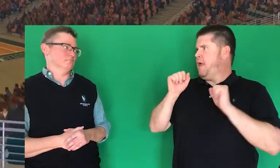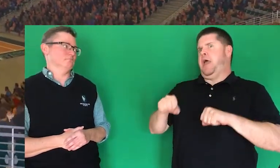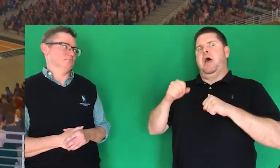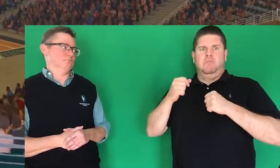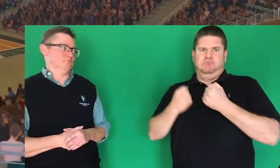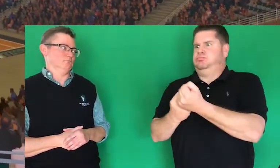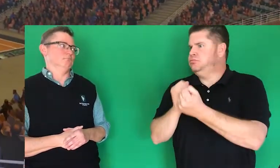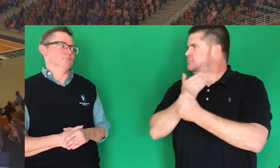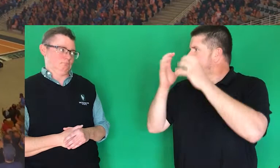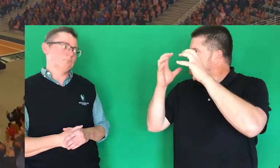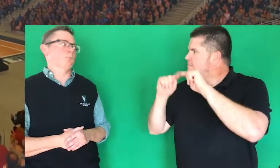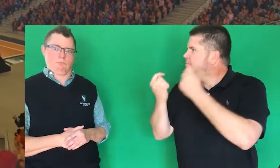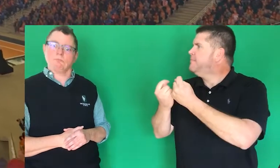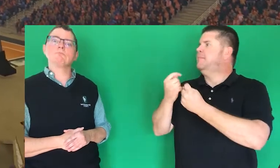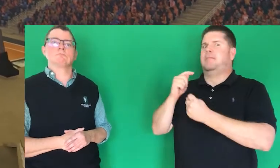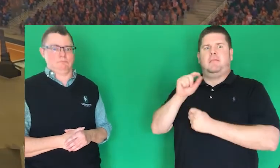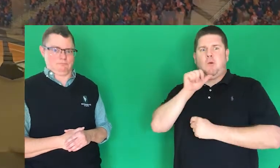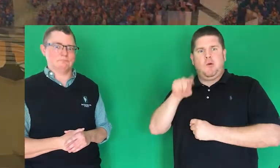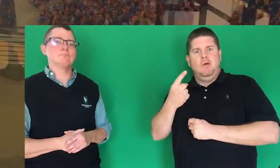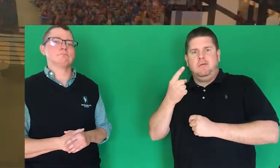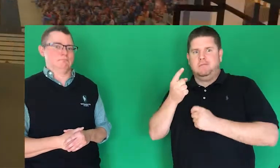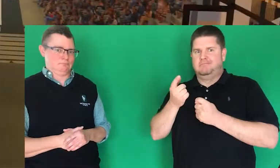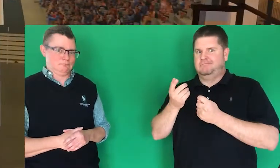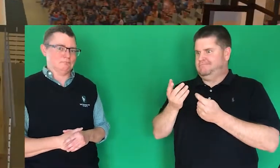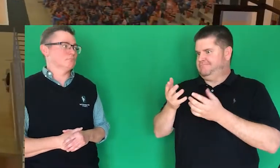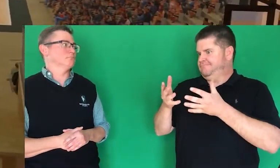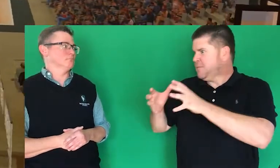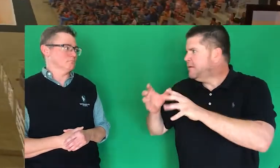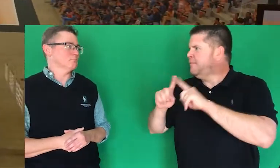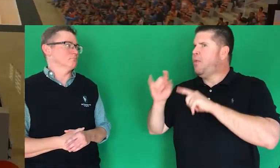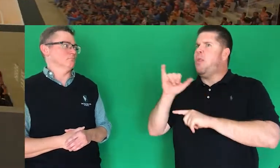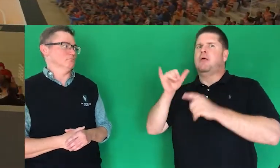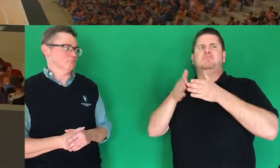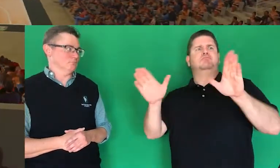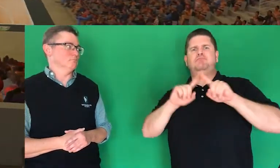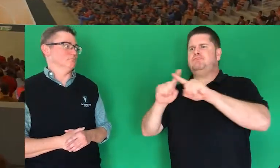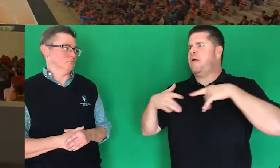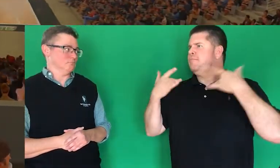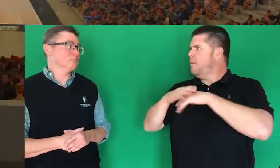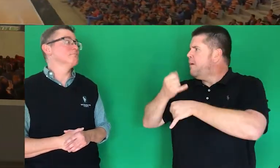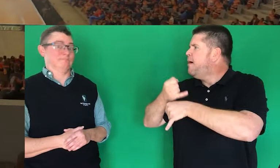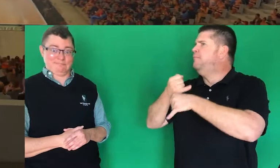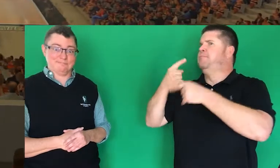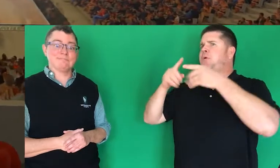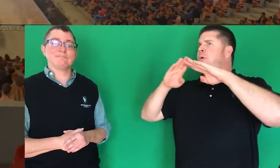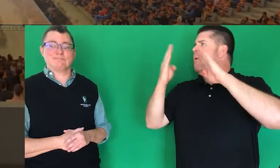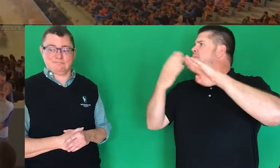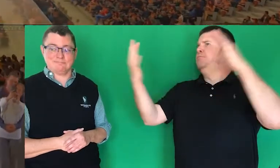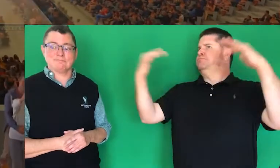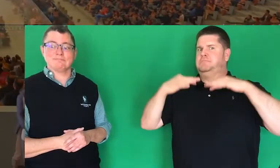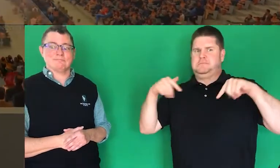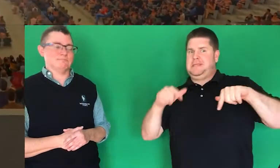tremendous need for our programs that will serve our men's and women's basketball programs for sure, but our campus, our community, and